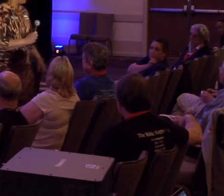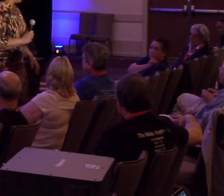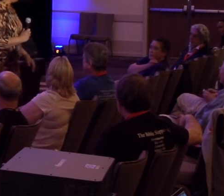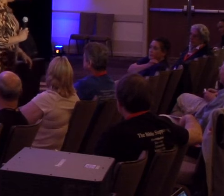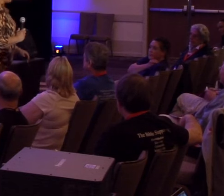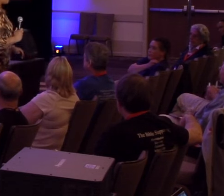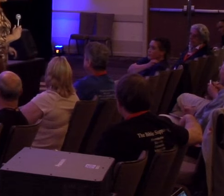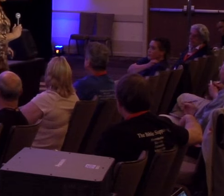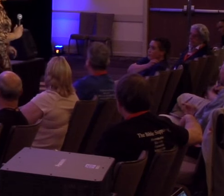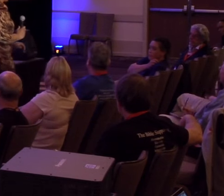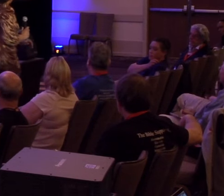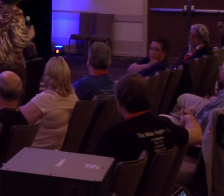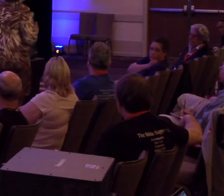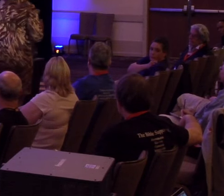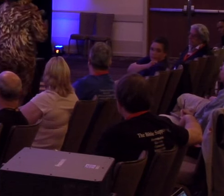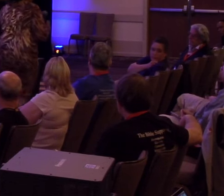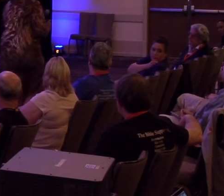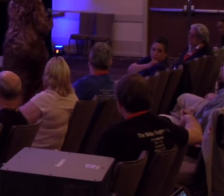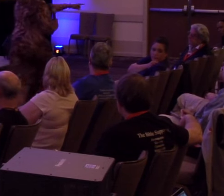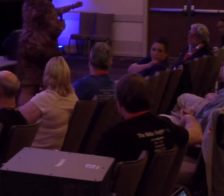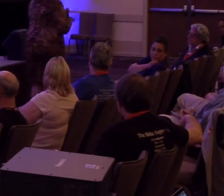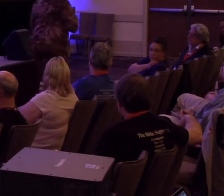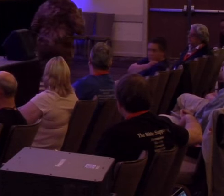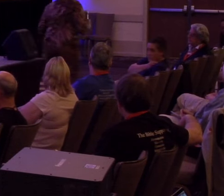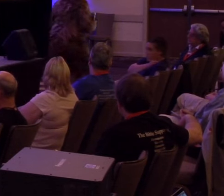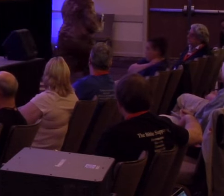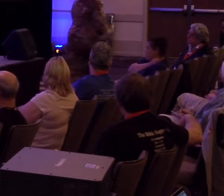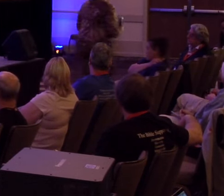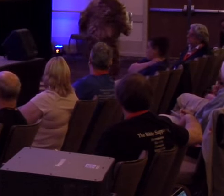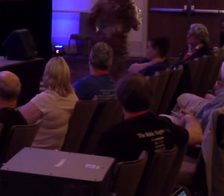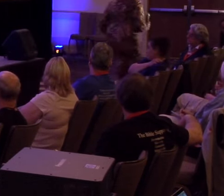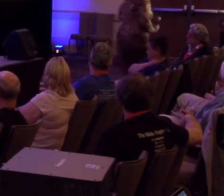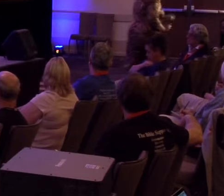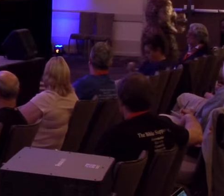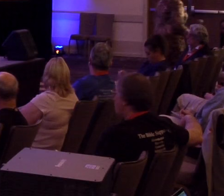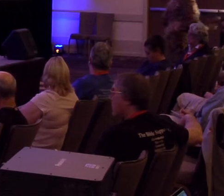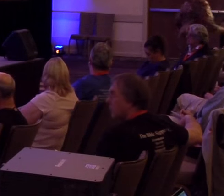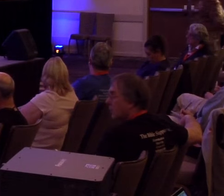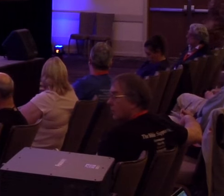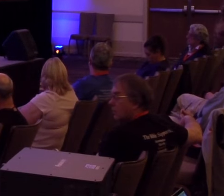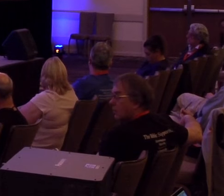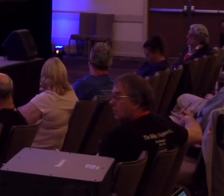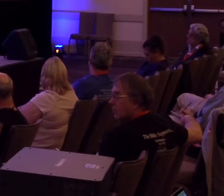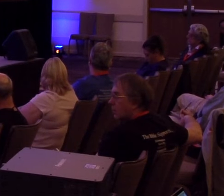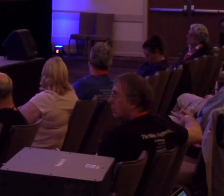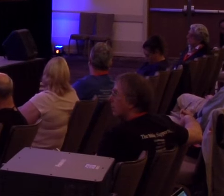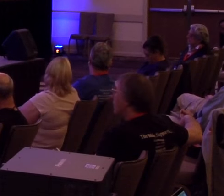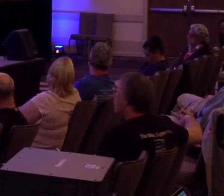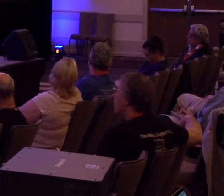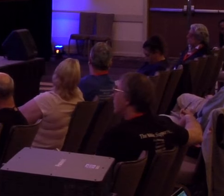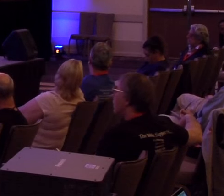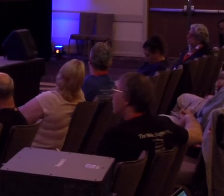I think we can do one last question, and gentleman in the orange, one moment.